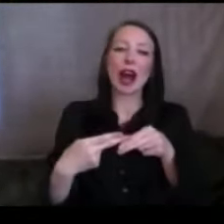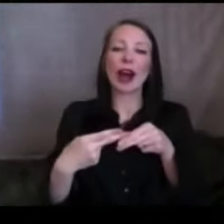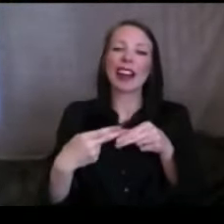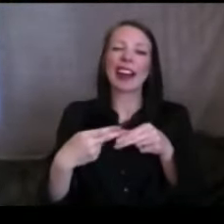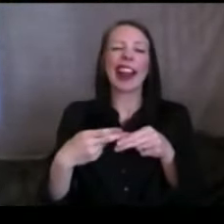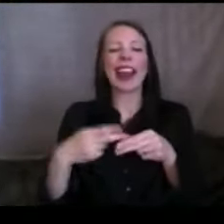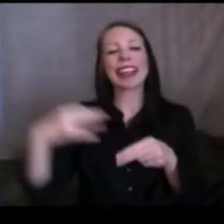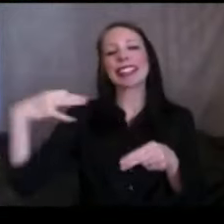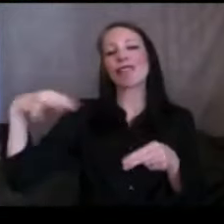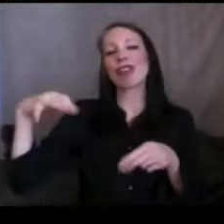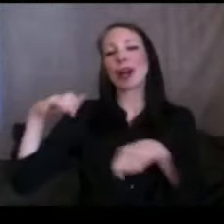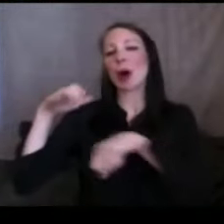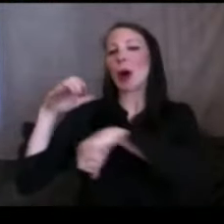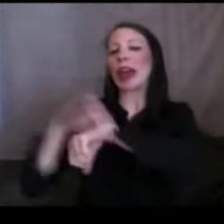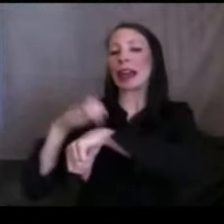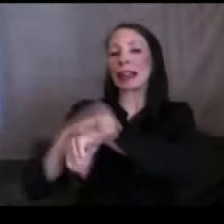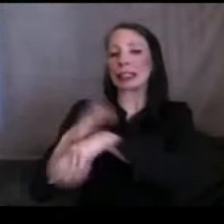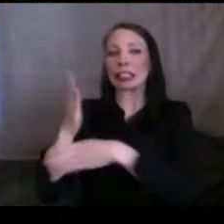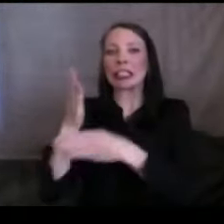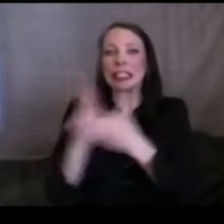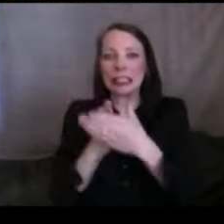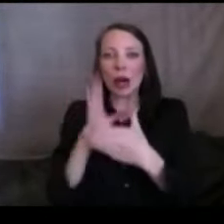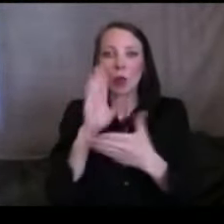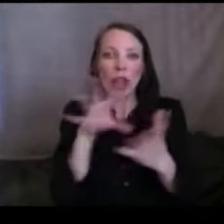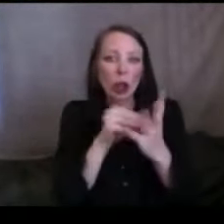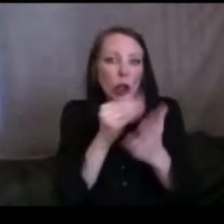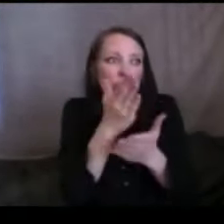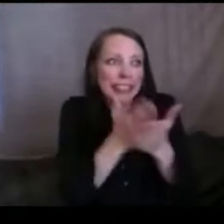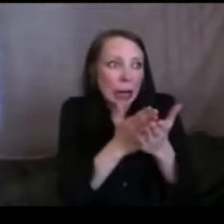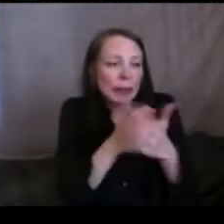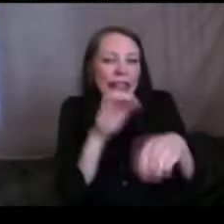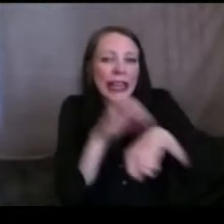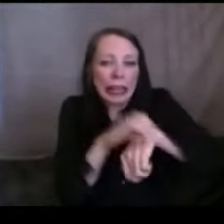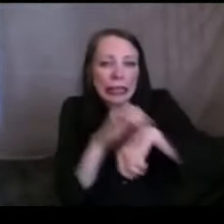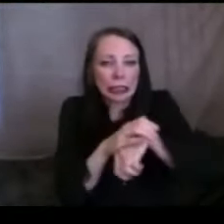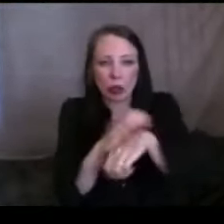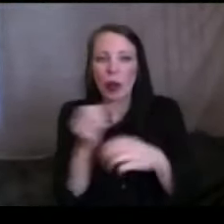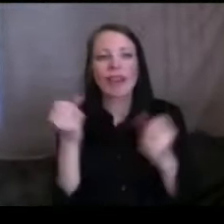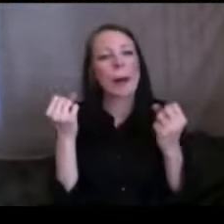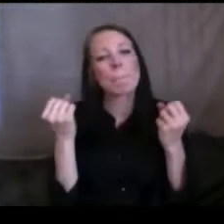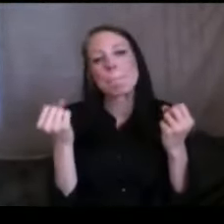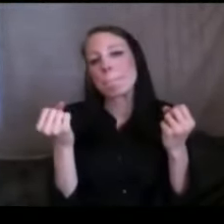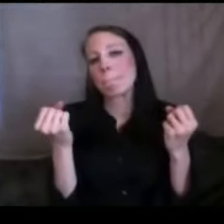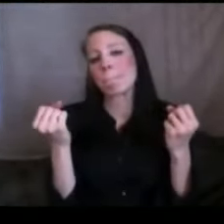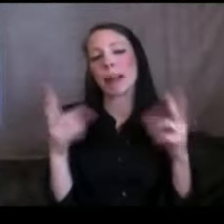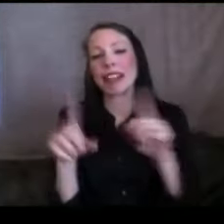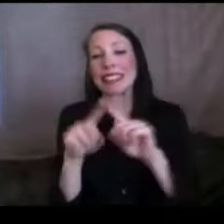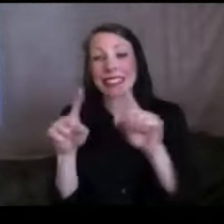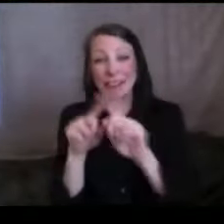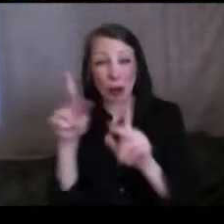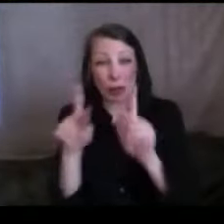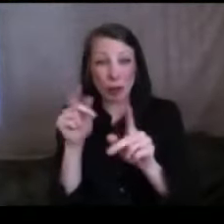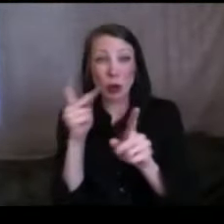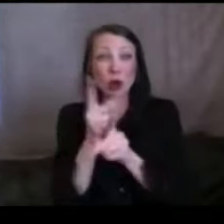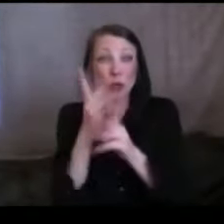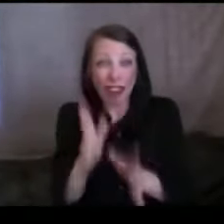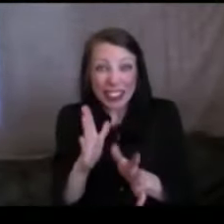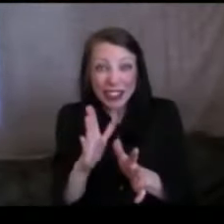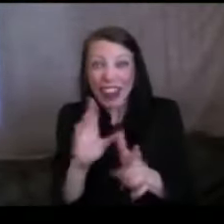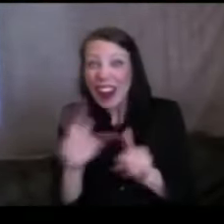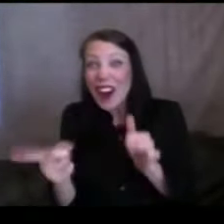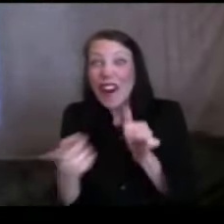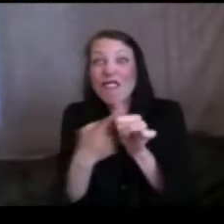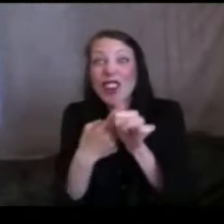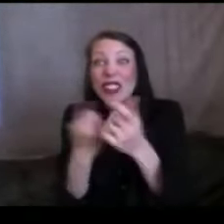everyone learns some broken English or whatever. It starts that way. I have a number of supervisors that work for me. When they first started, they didn't speak